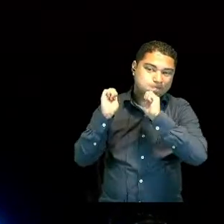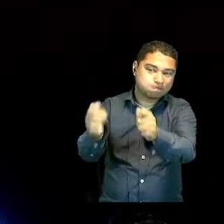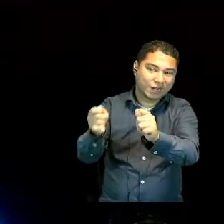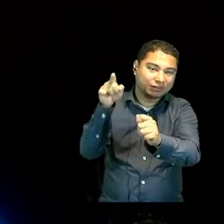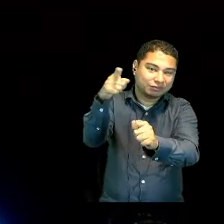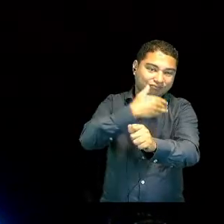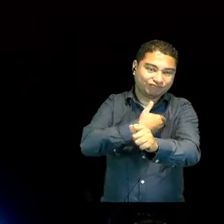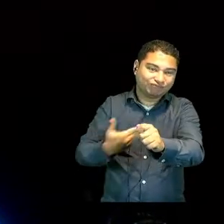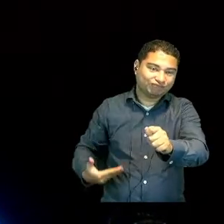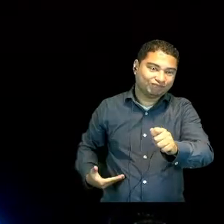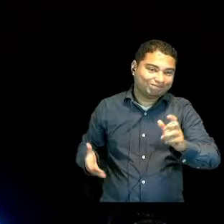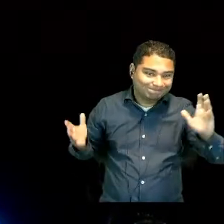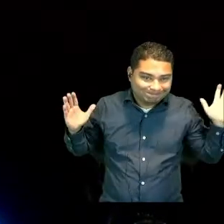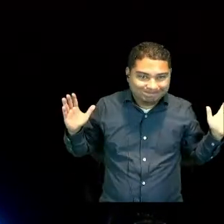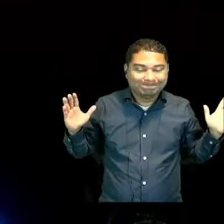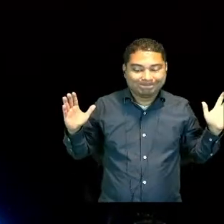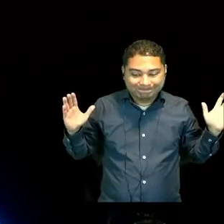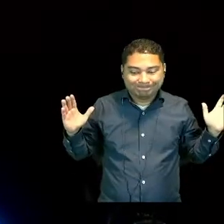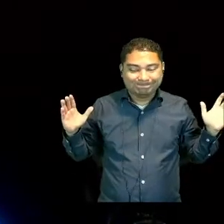But